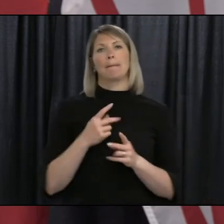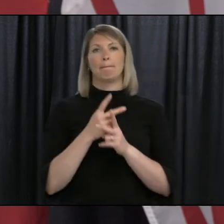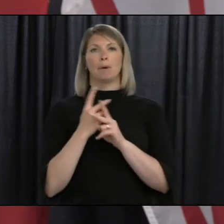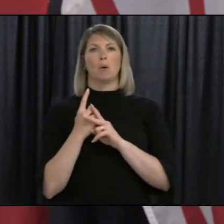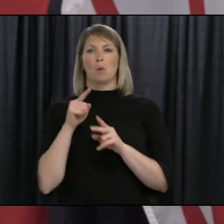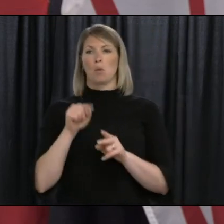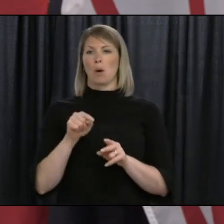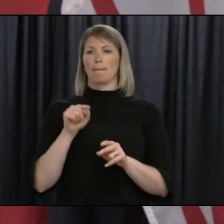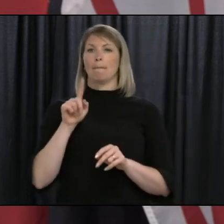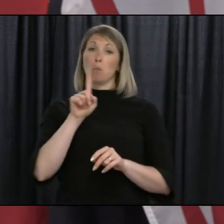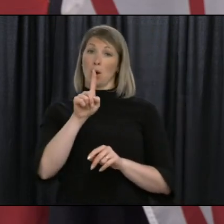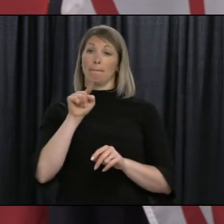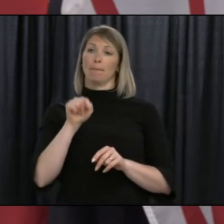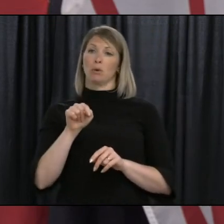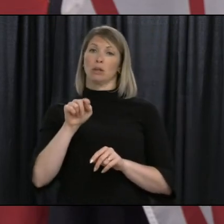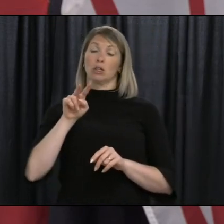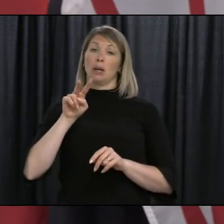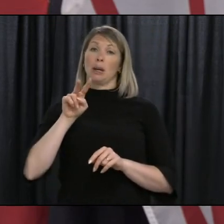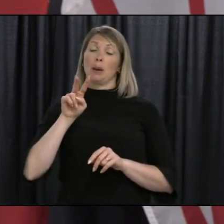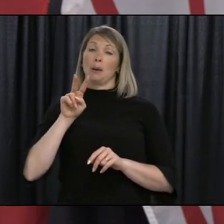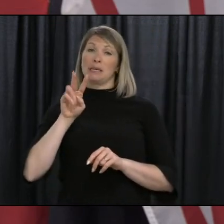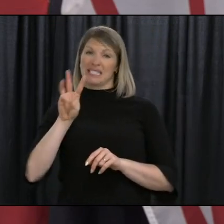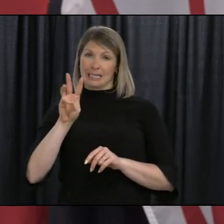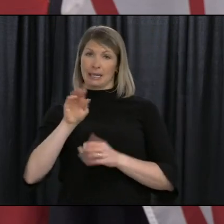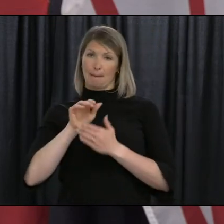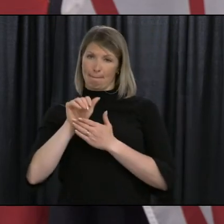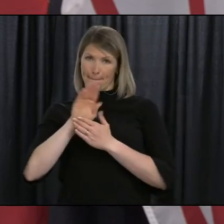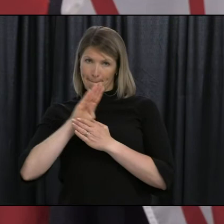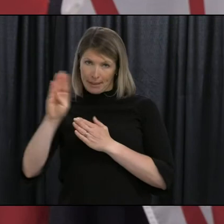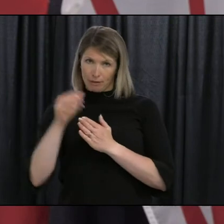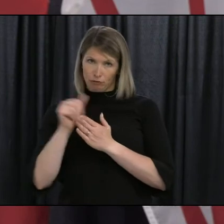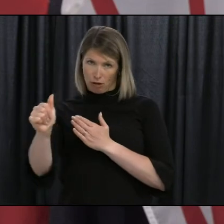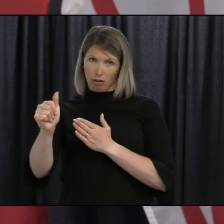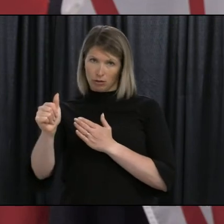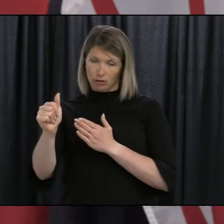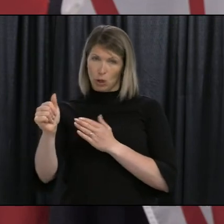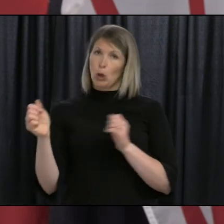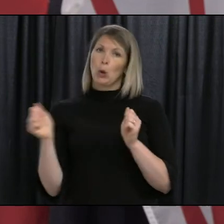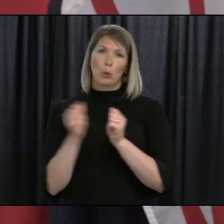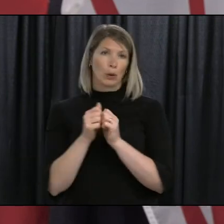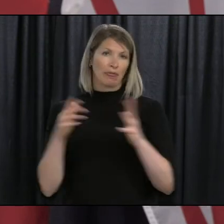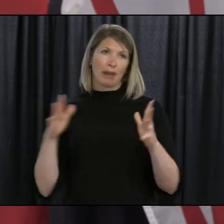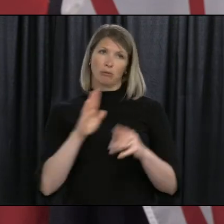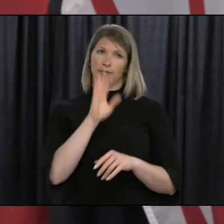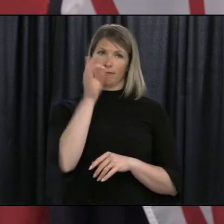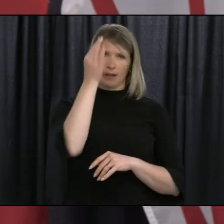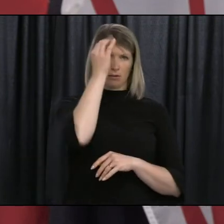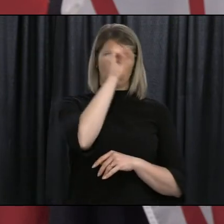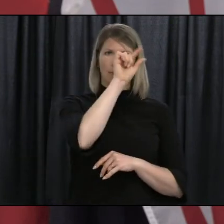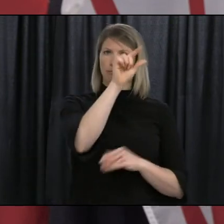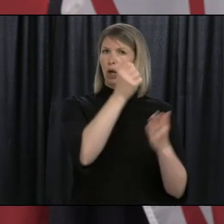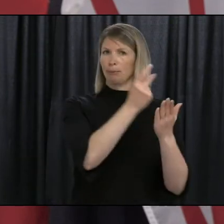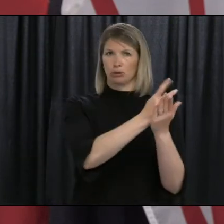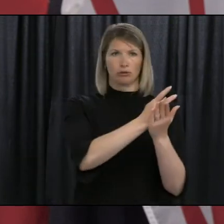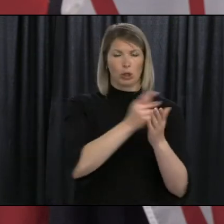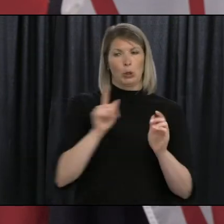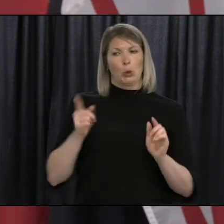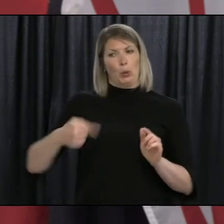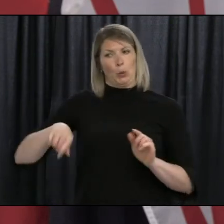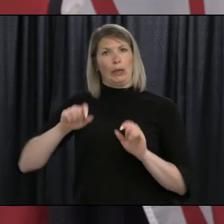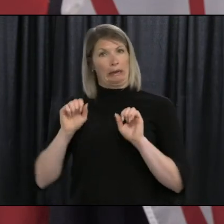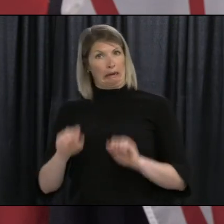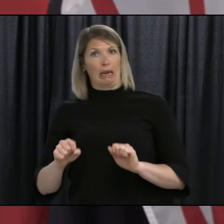the assistance of the federal government since that letter. We've borrowed at very